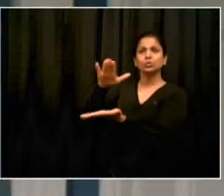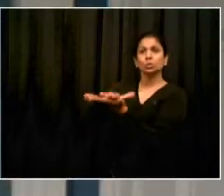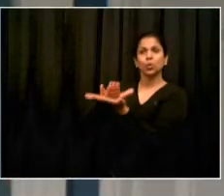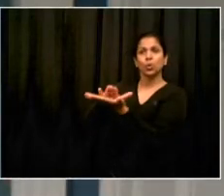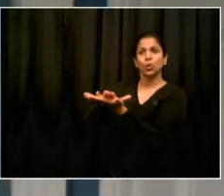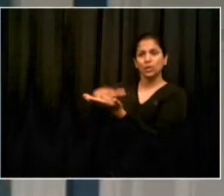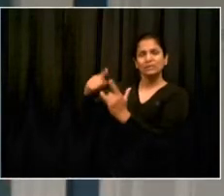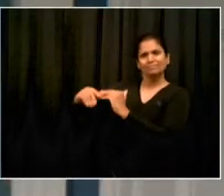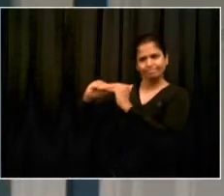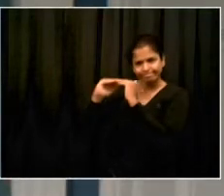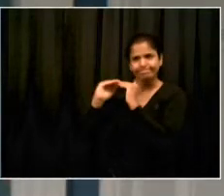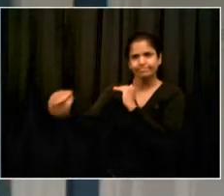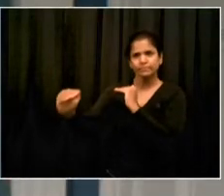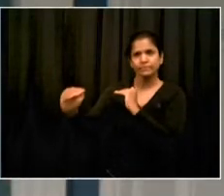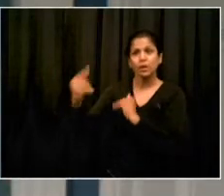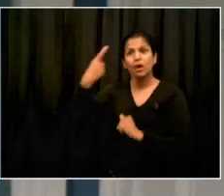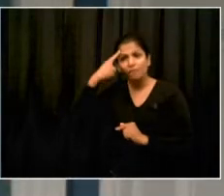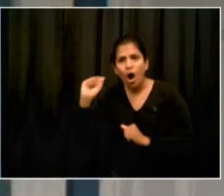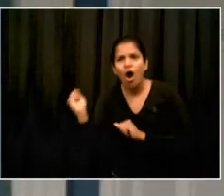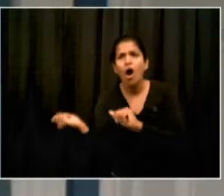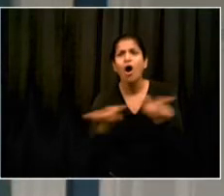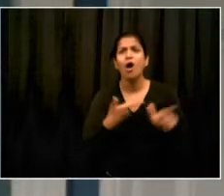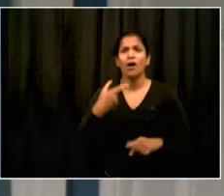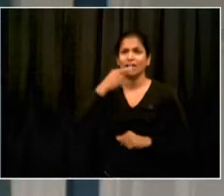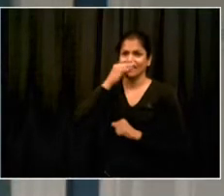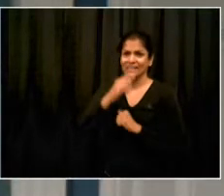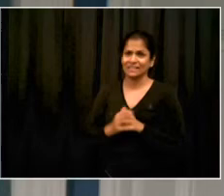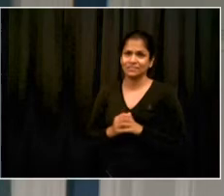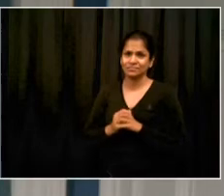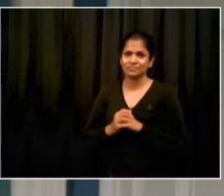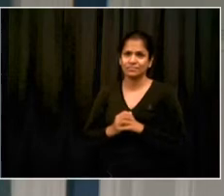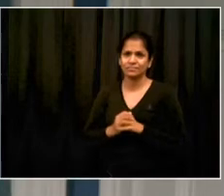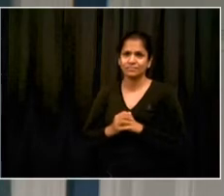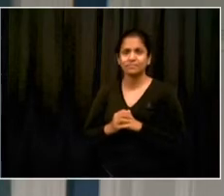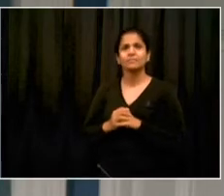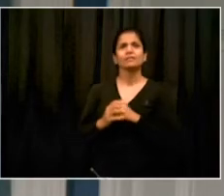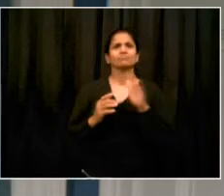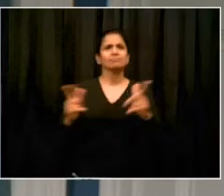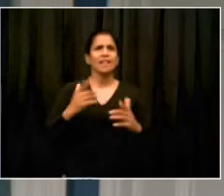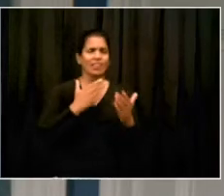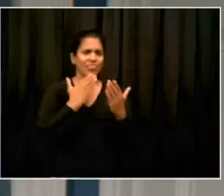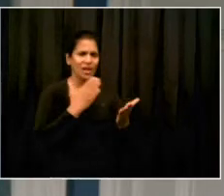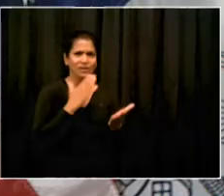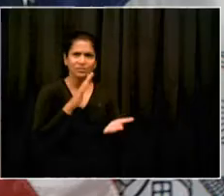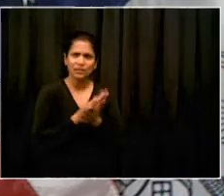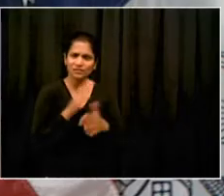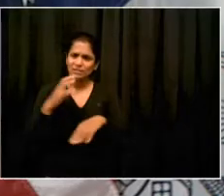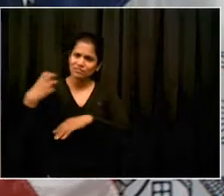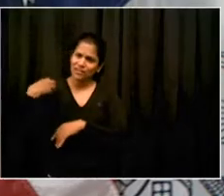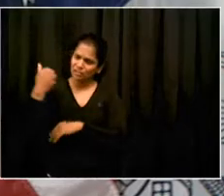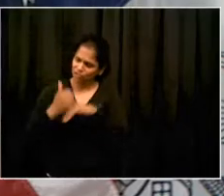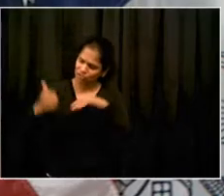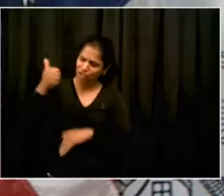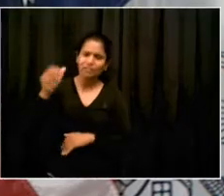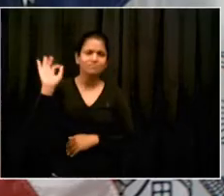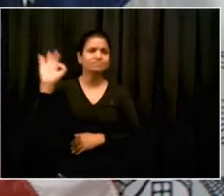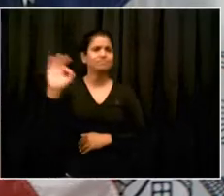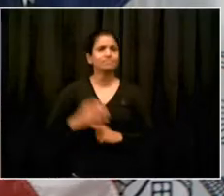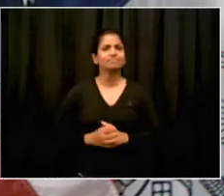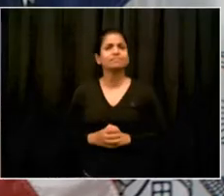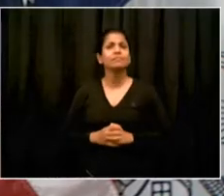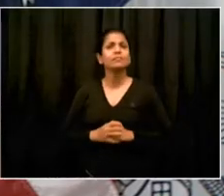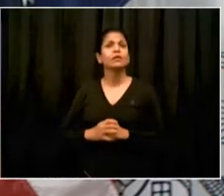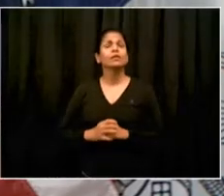Chancellor, very, very much. And when you spend time with kids and you spend time with families, you remember what this is all about. And we want